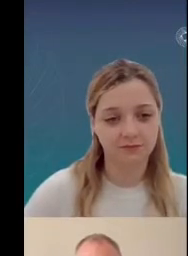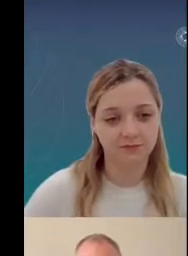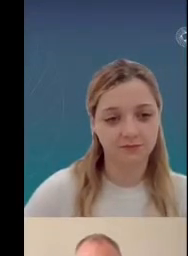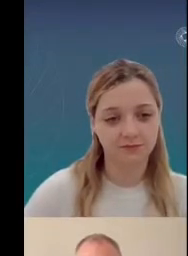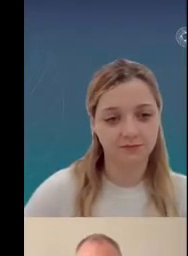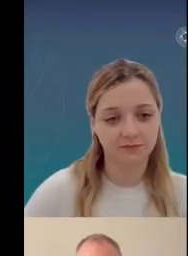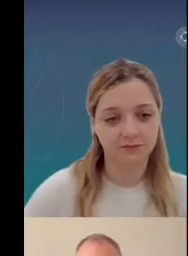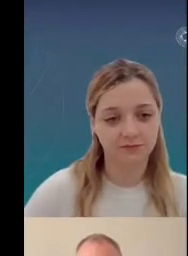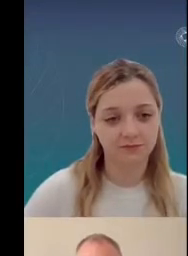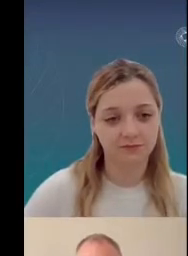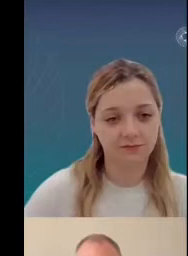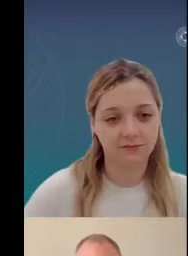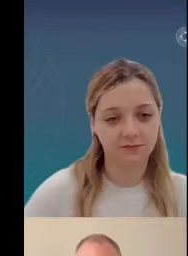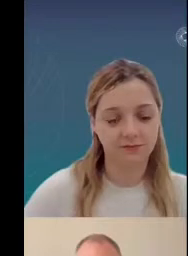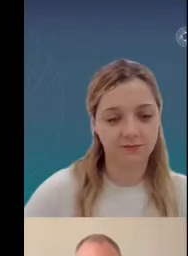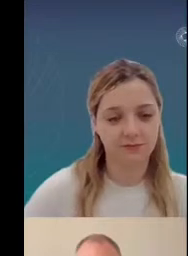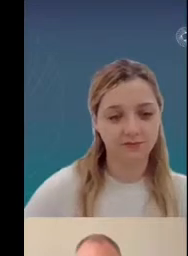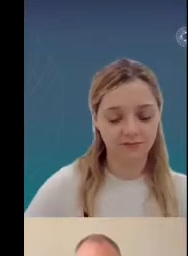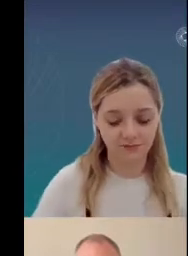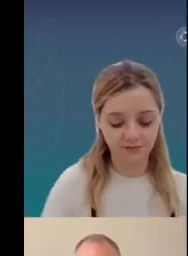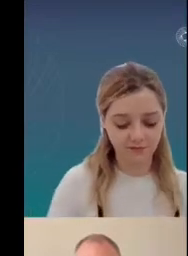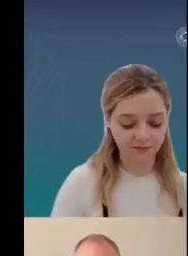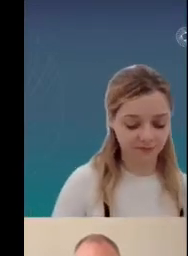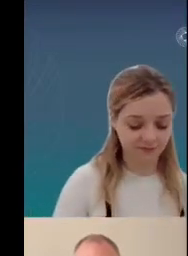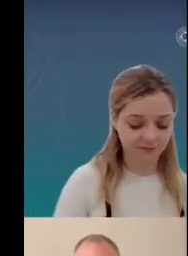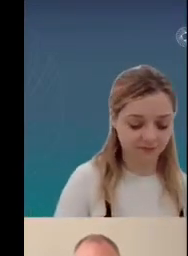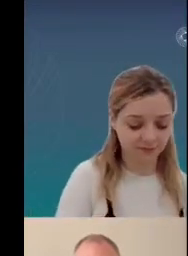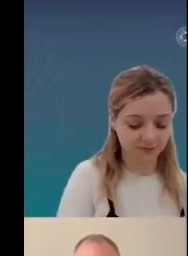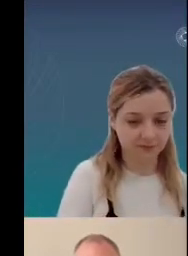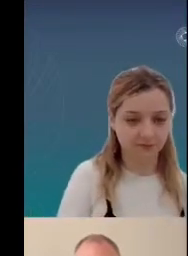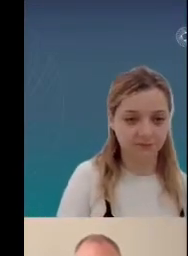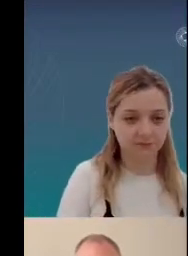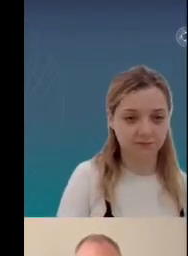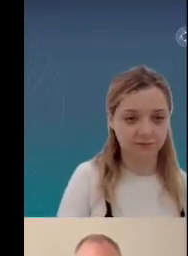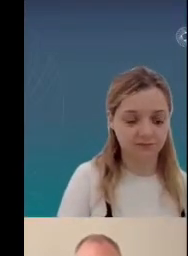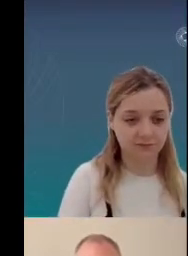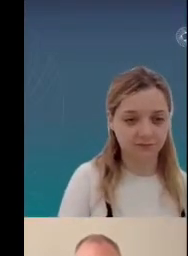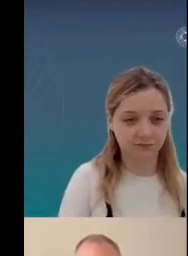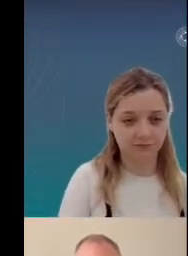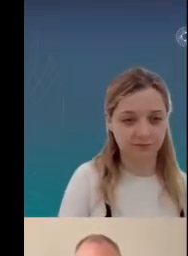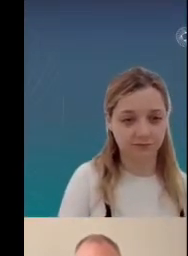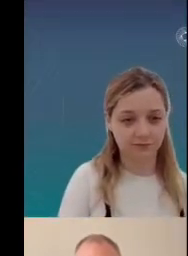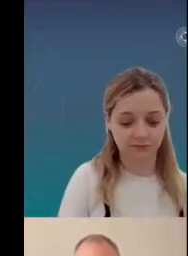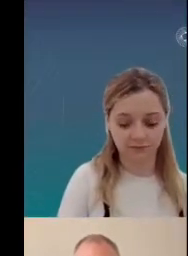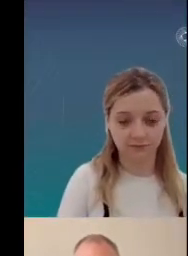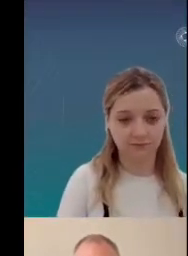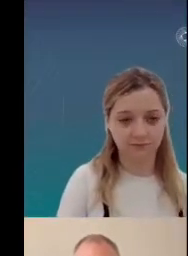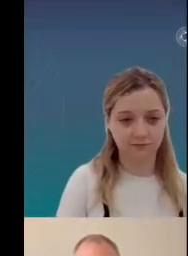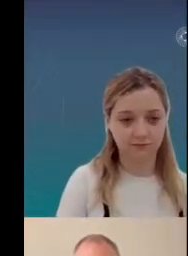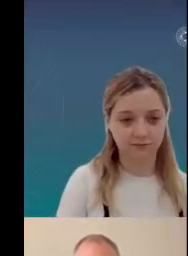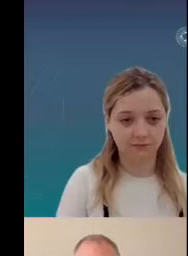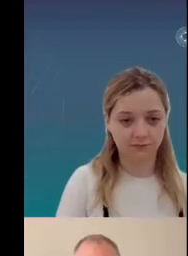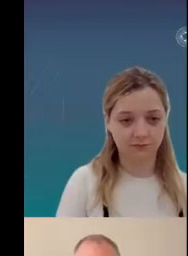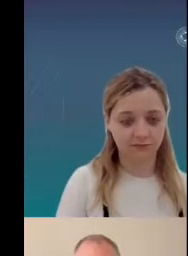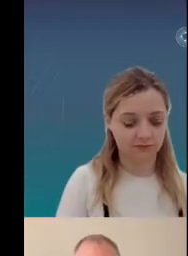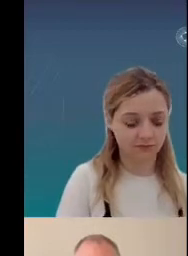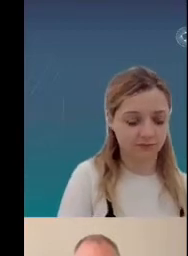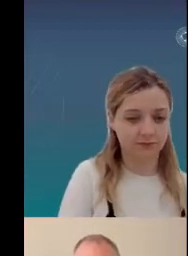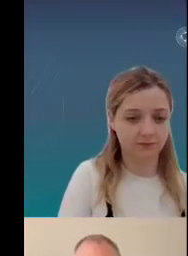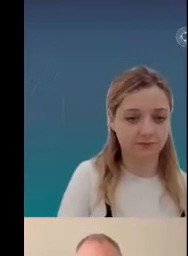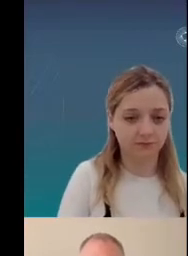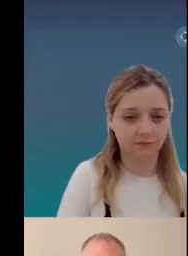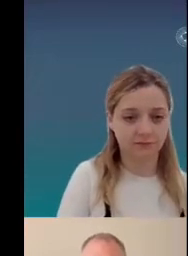partnership is that practice that both drives forward, but also develops from meaningful student engagement,